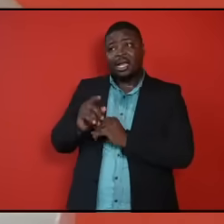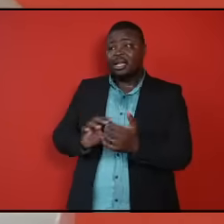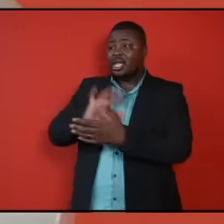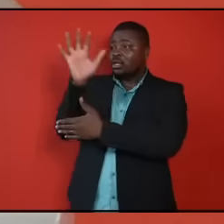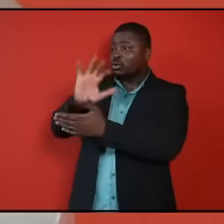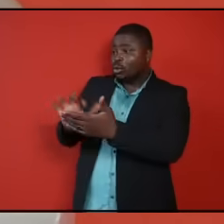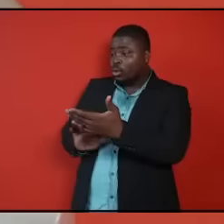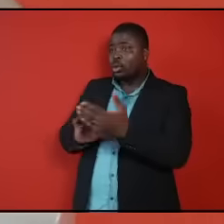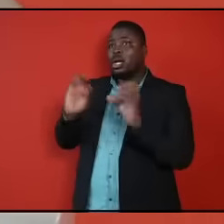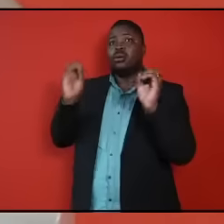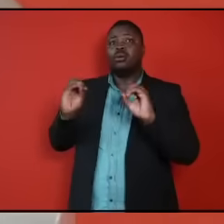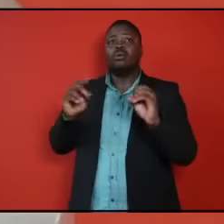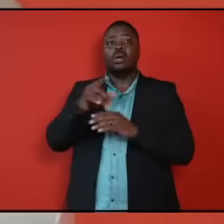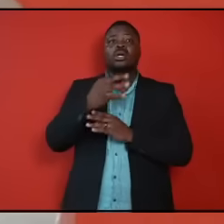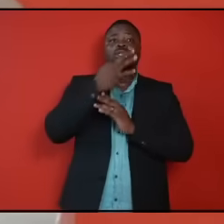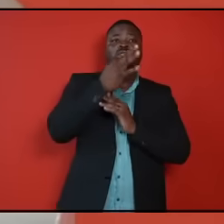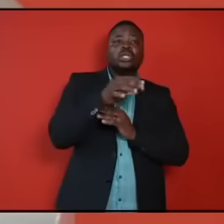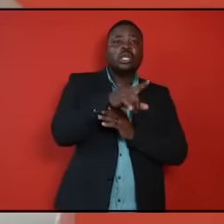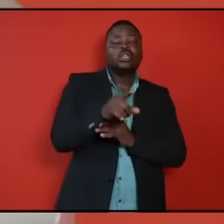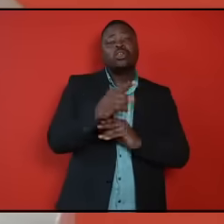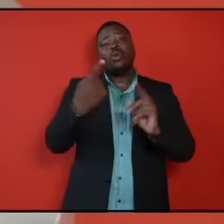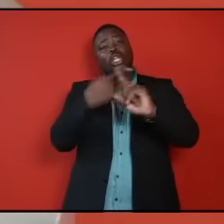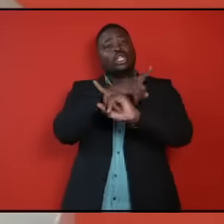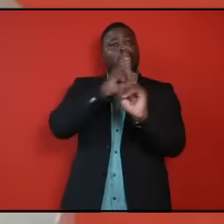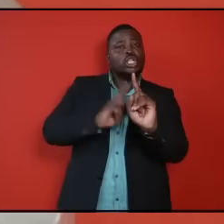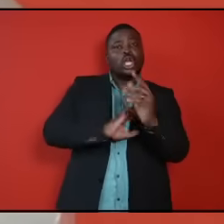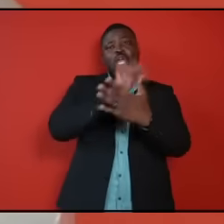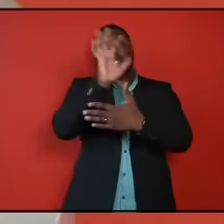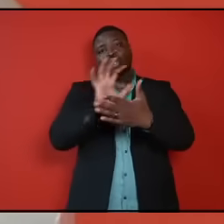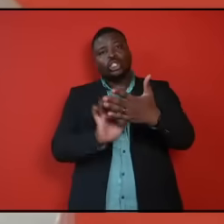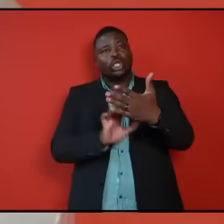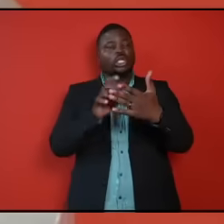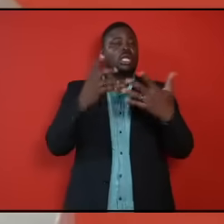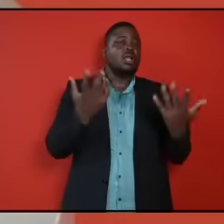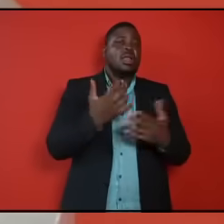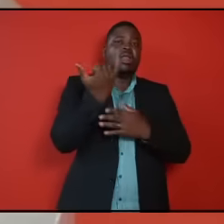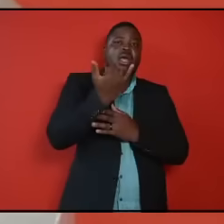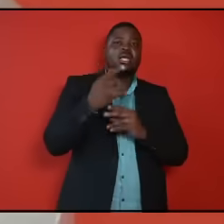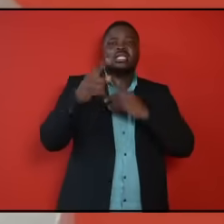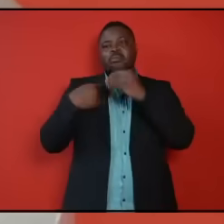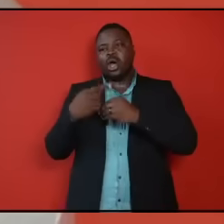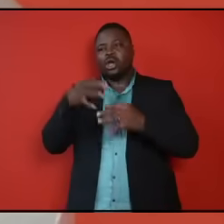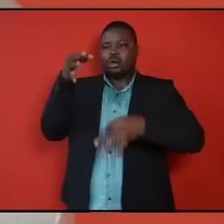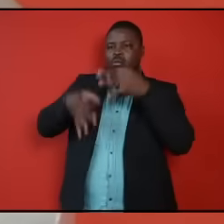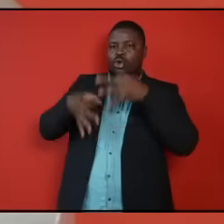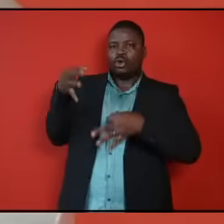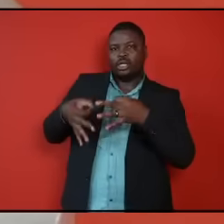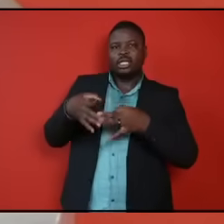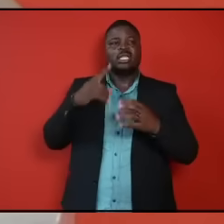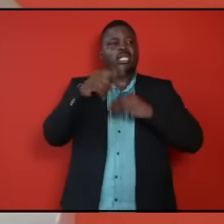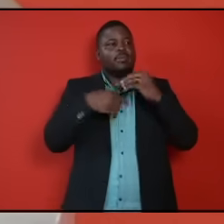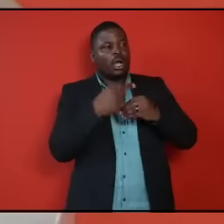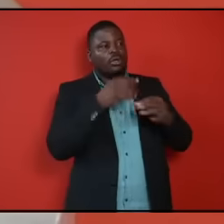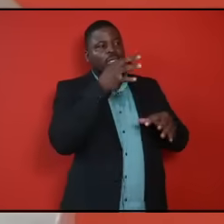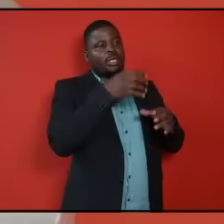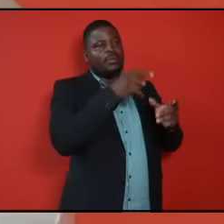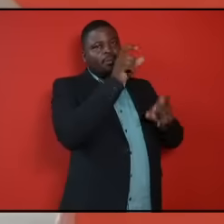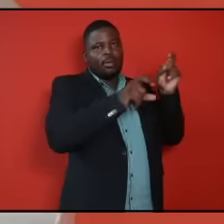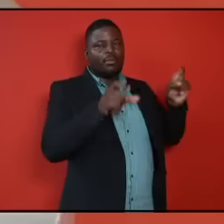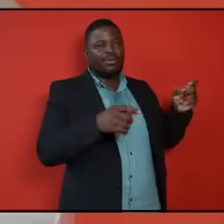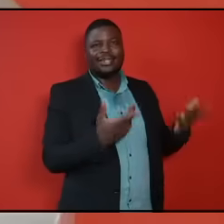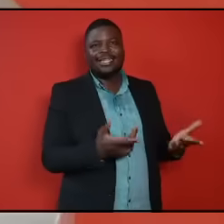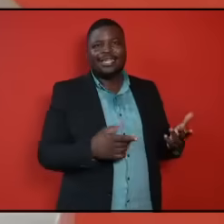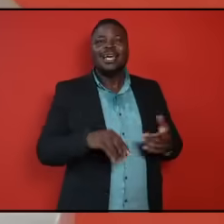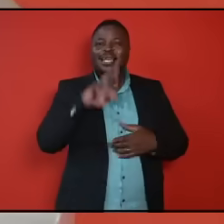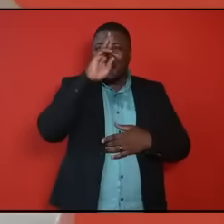and you want to sound reasonable, that, no, this looks like it's more about politics and not about people. What is the difference between